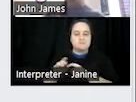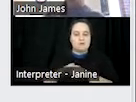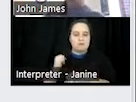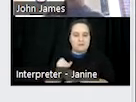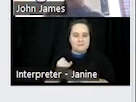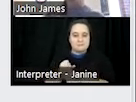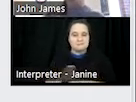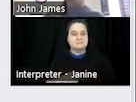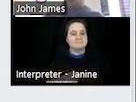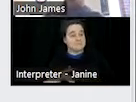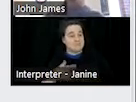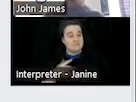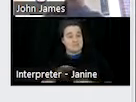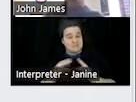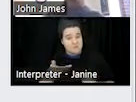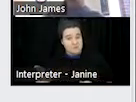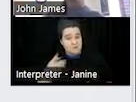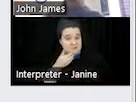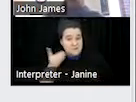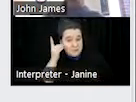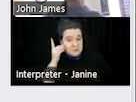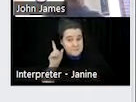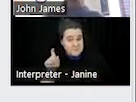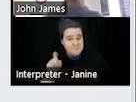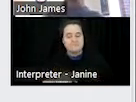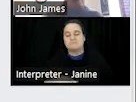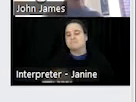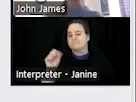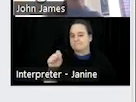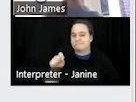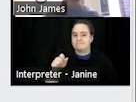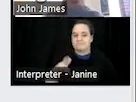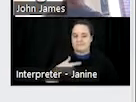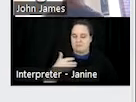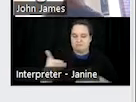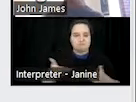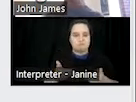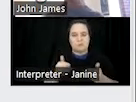So you're feeling very welcome in your dorm? Yes, I'm feeling very welcome all around campus.